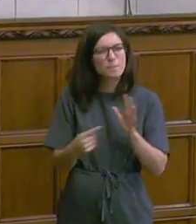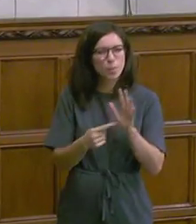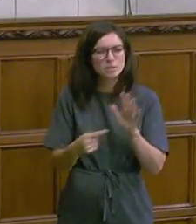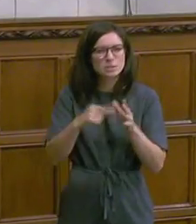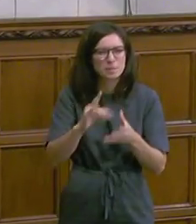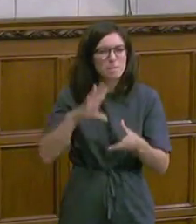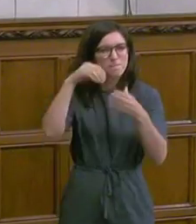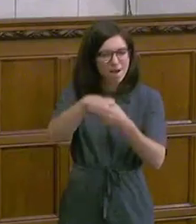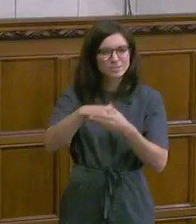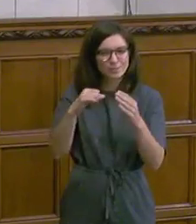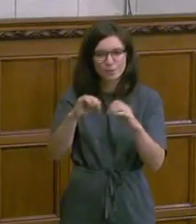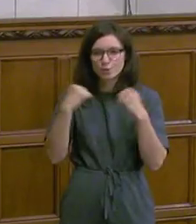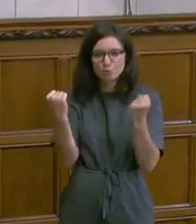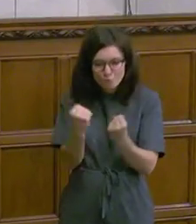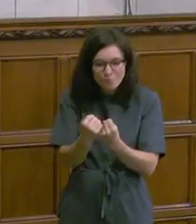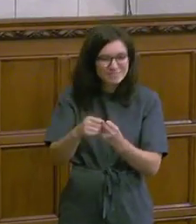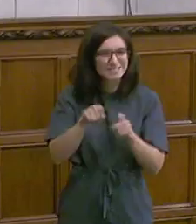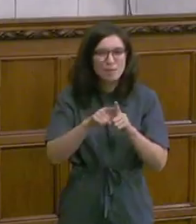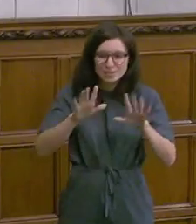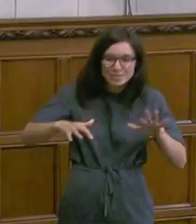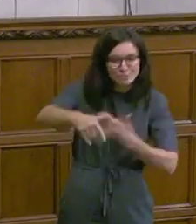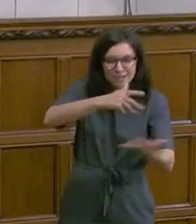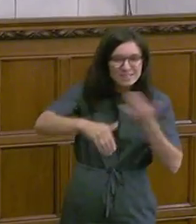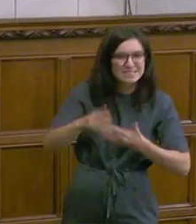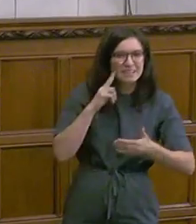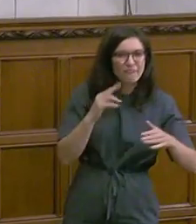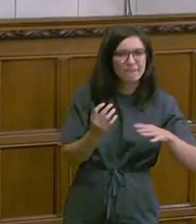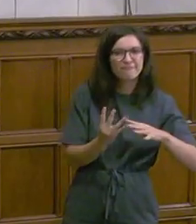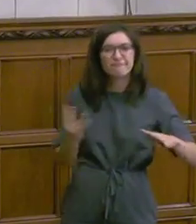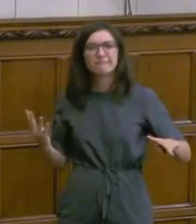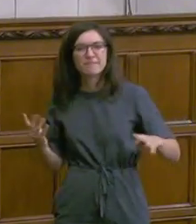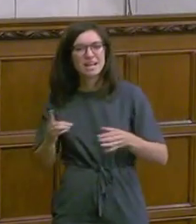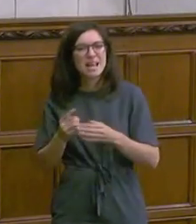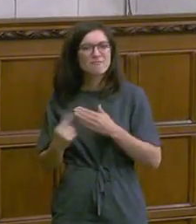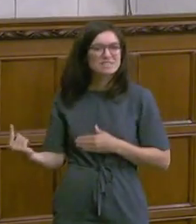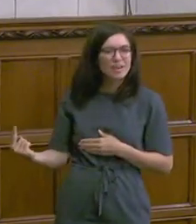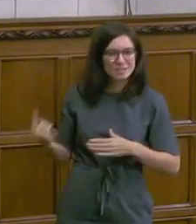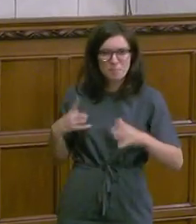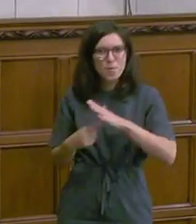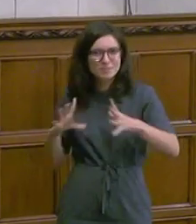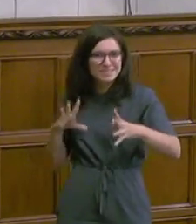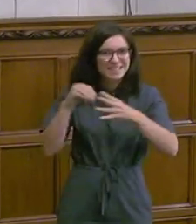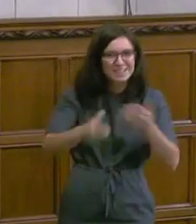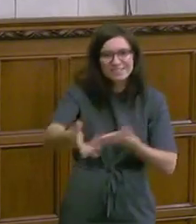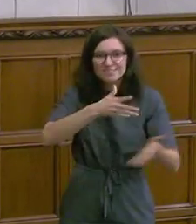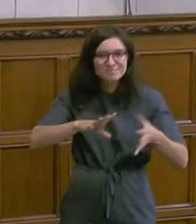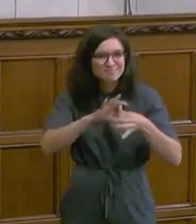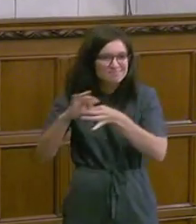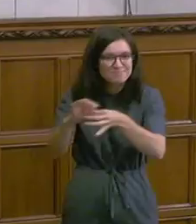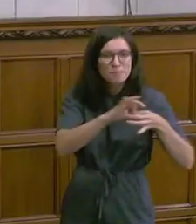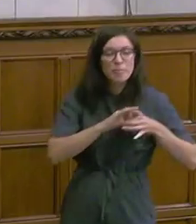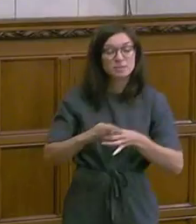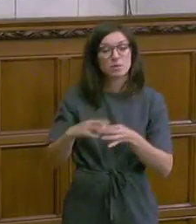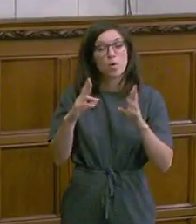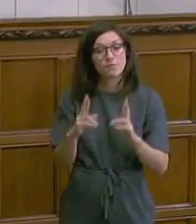pupils at school as well. A great opportunity here because of the 5 education and library boards in Northern Ireland being consolidated into one education authority,